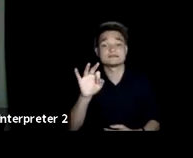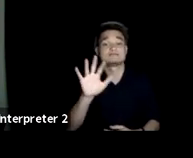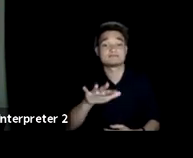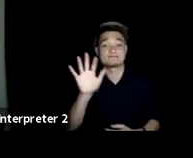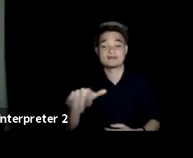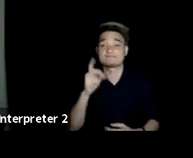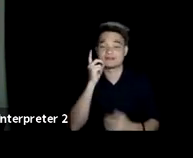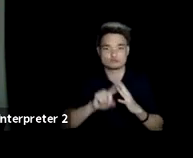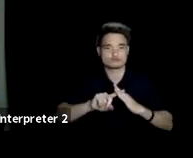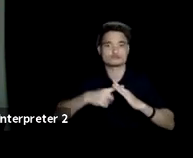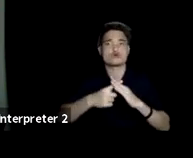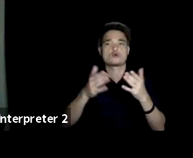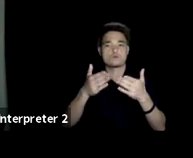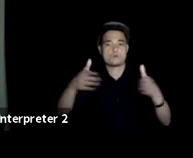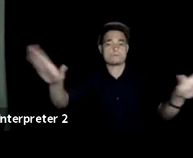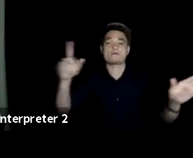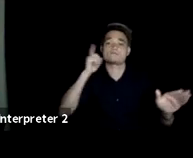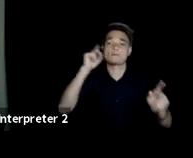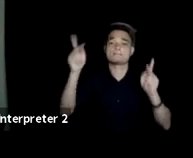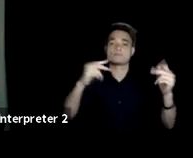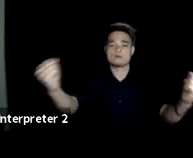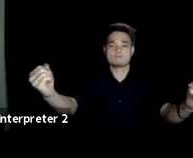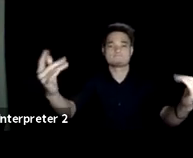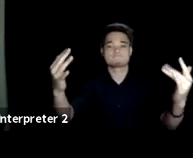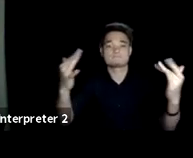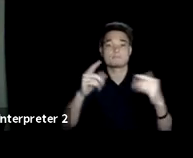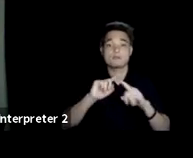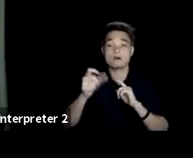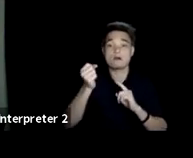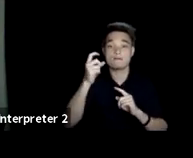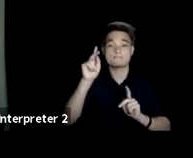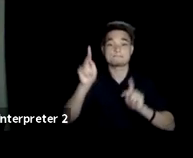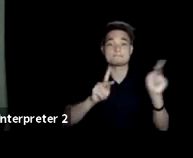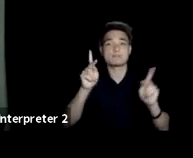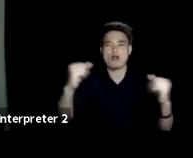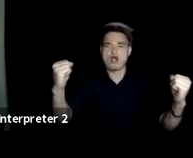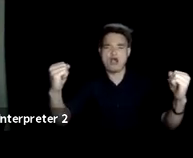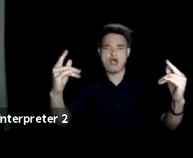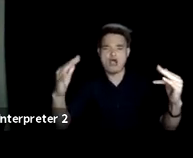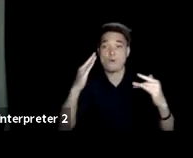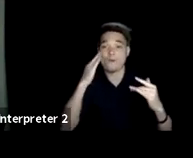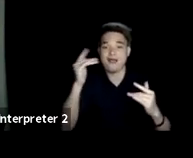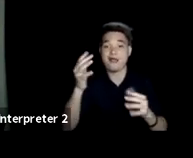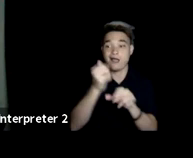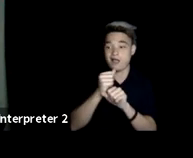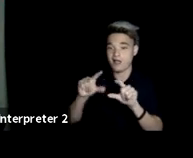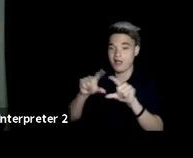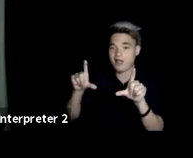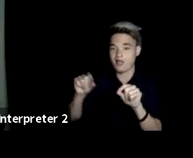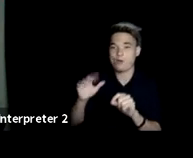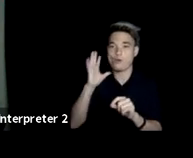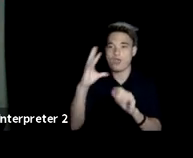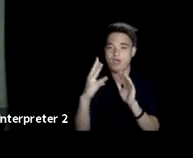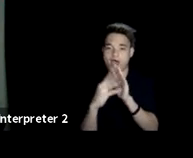in reality, it was way more because those invited guests made copies of the invitation and sold them and given